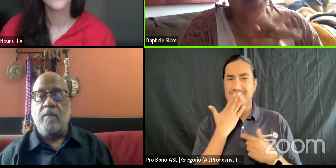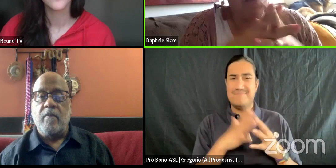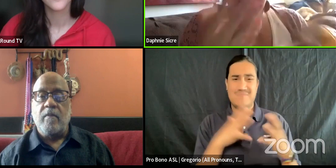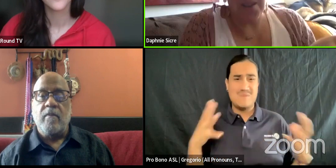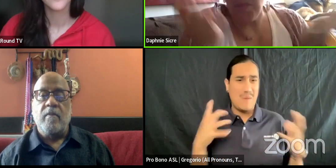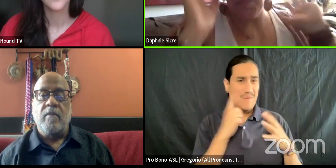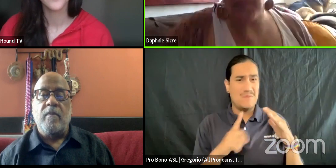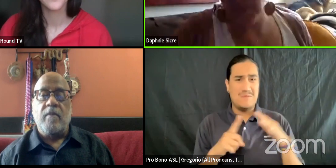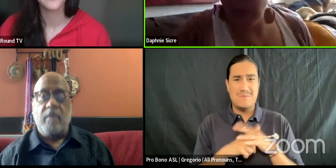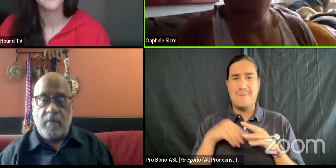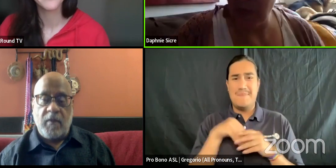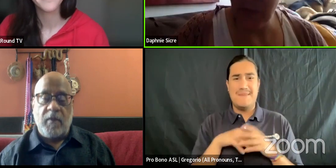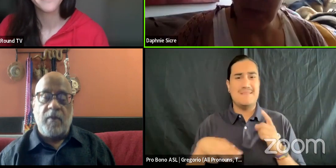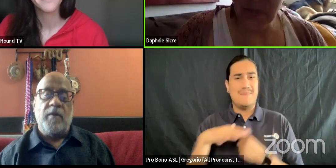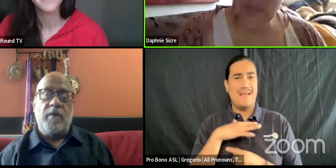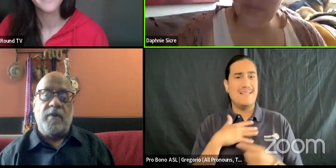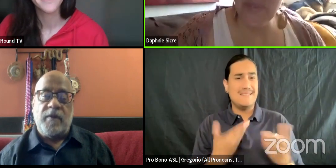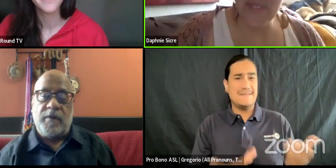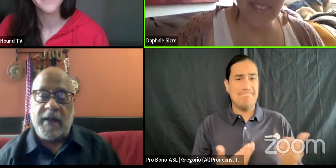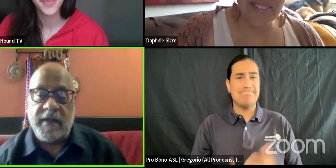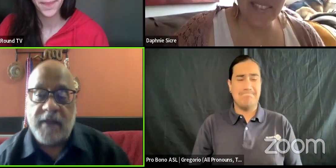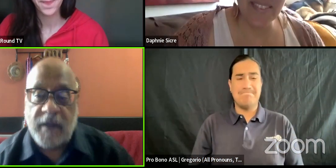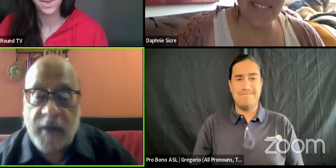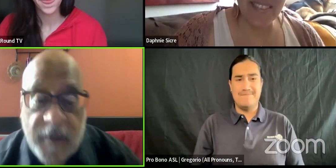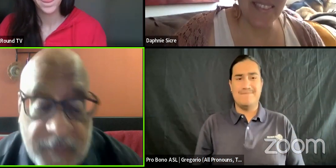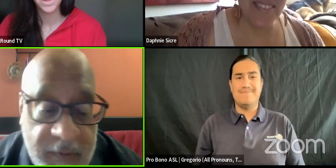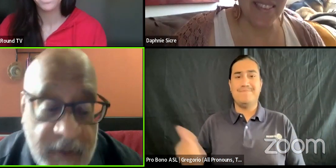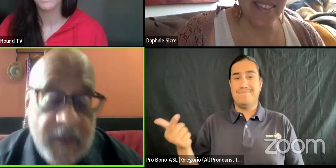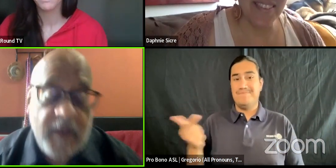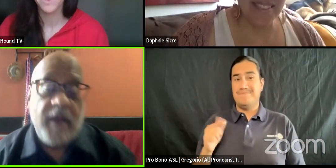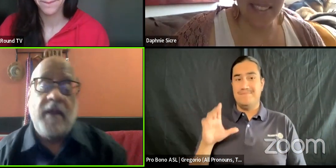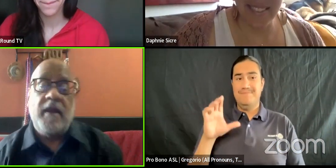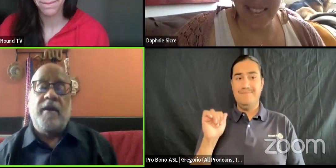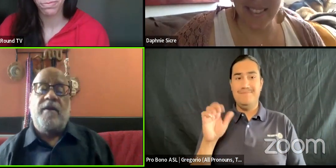being in the space. All right.